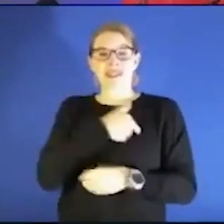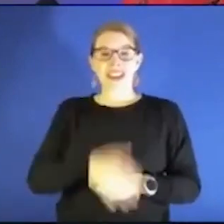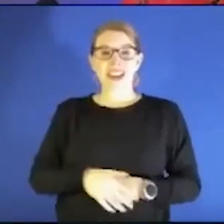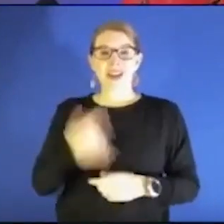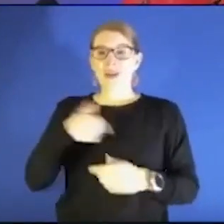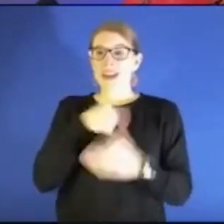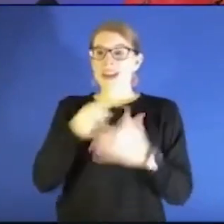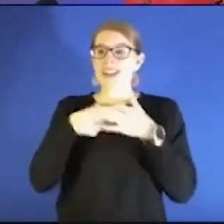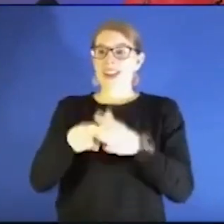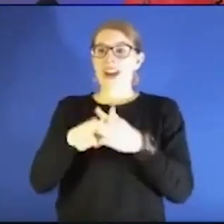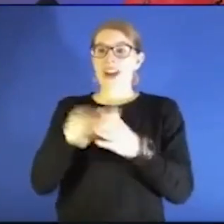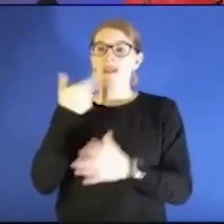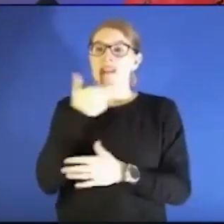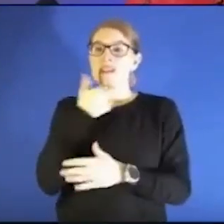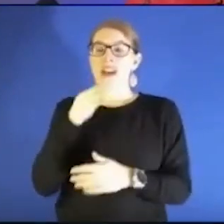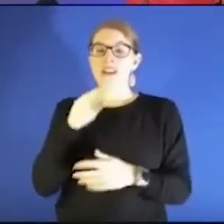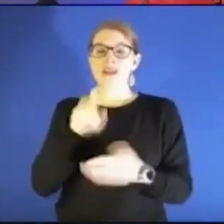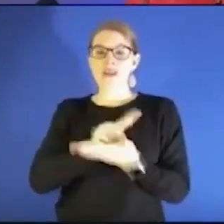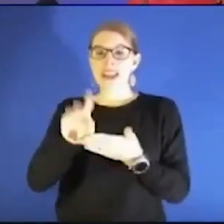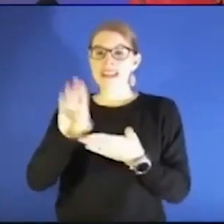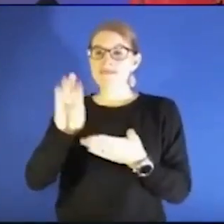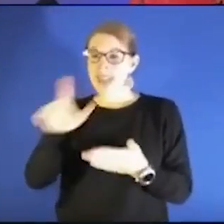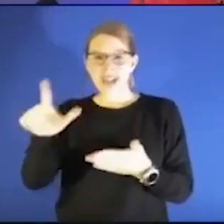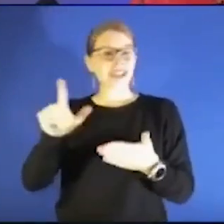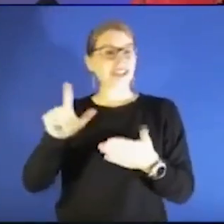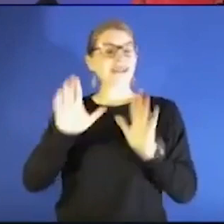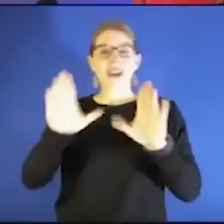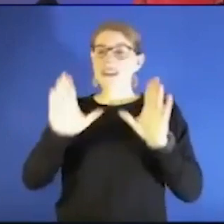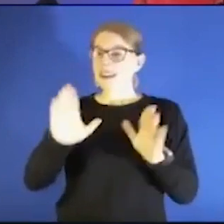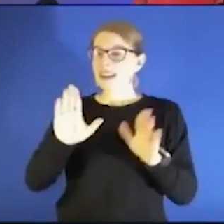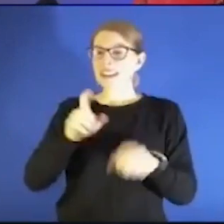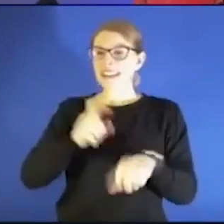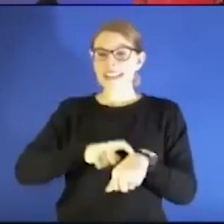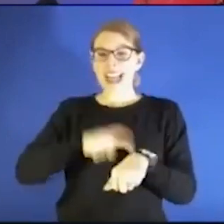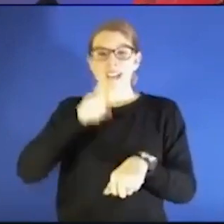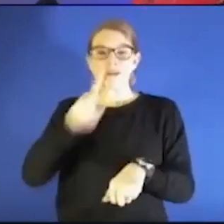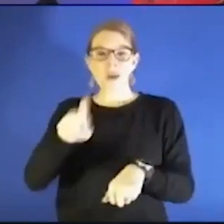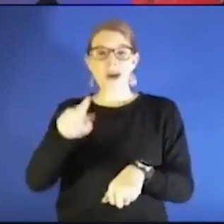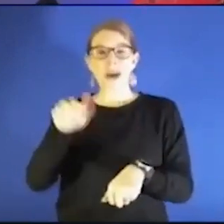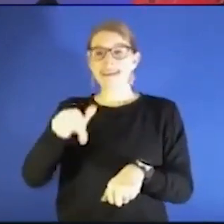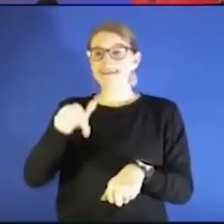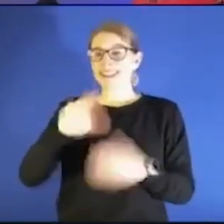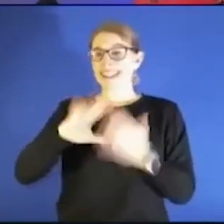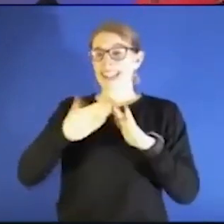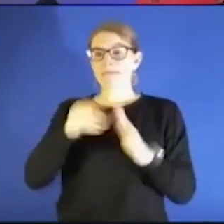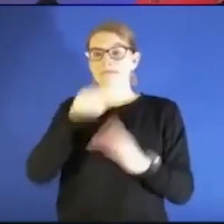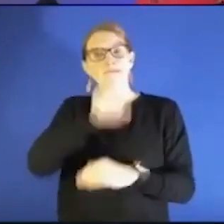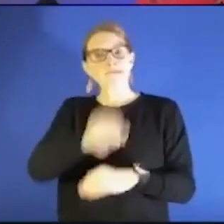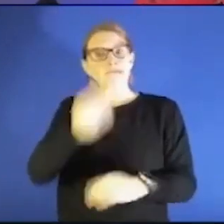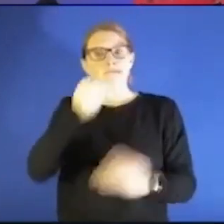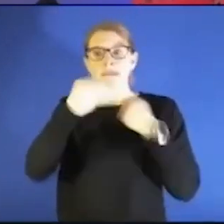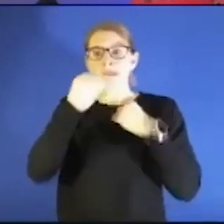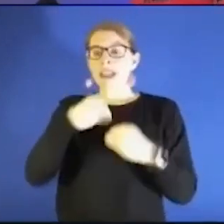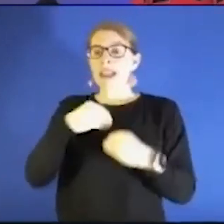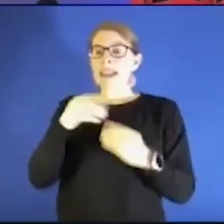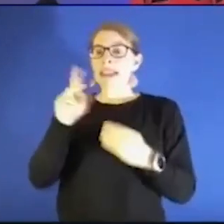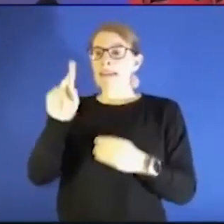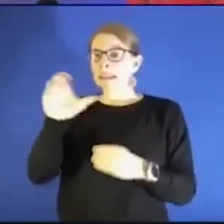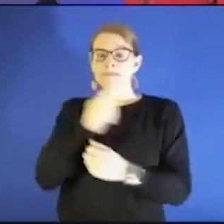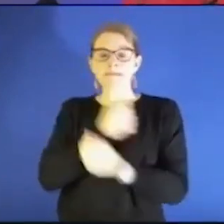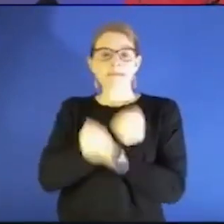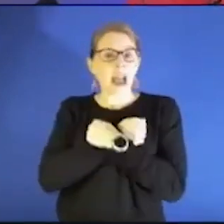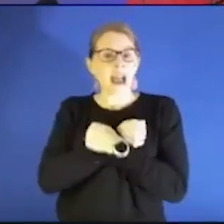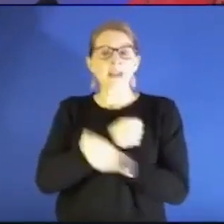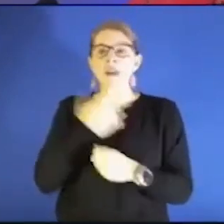Bill. That's usually such a great time for this foodie city that we live in. Kansas Cityans love their restaurants and they love to support small